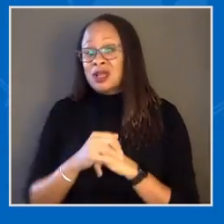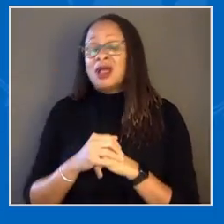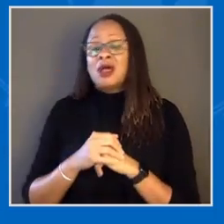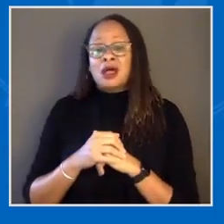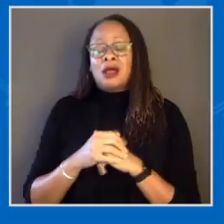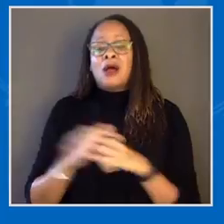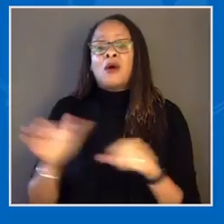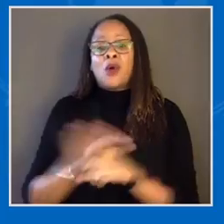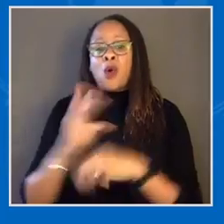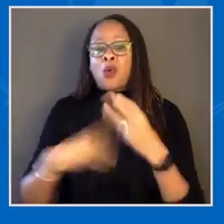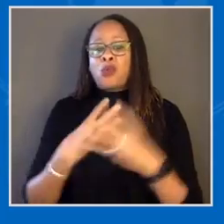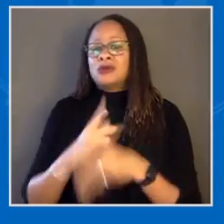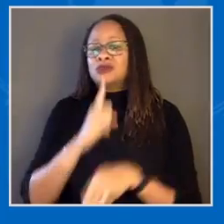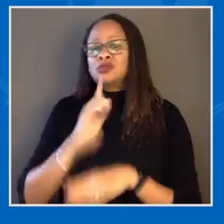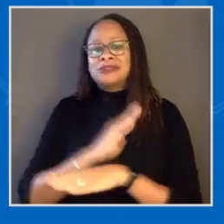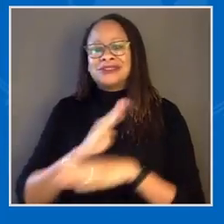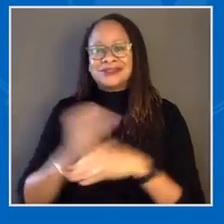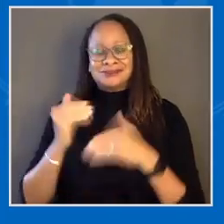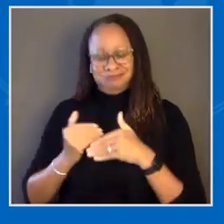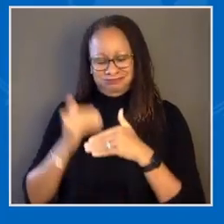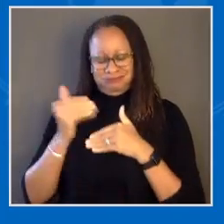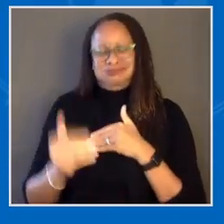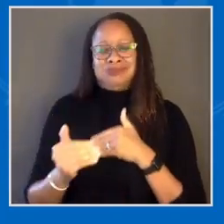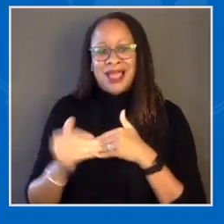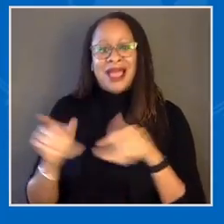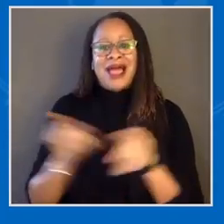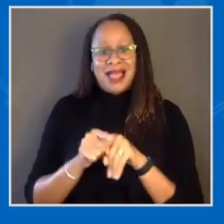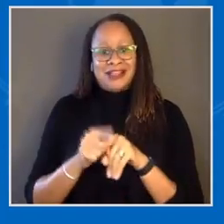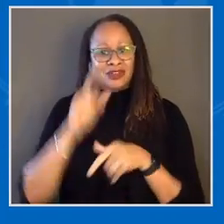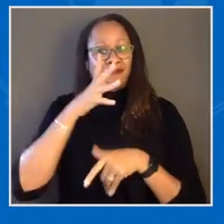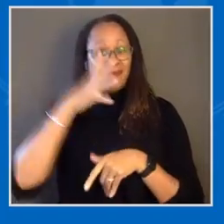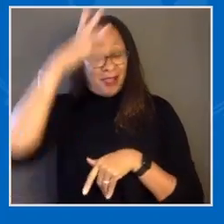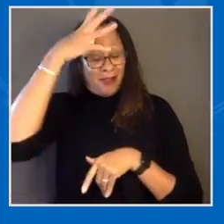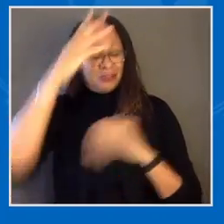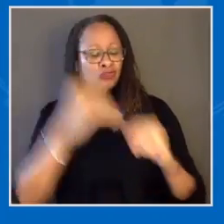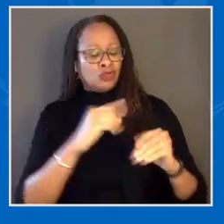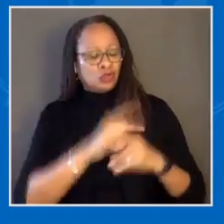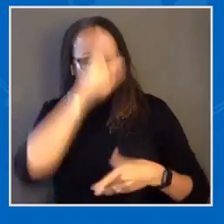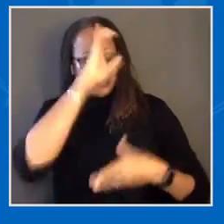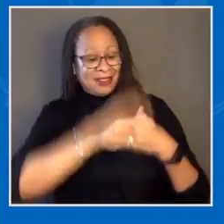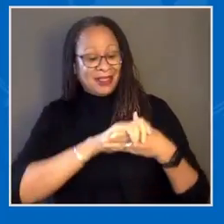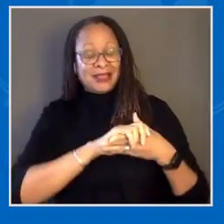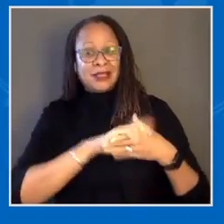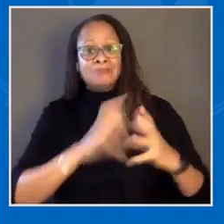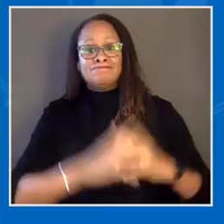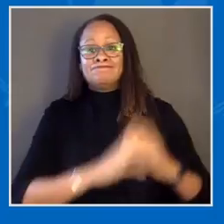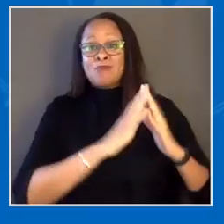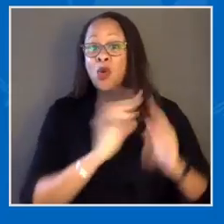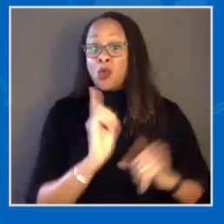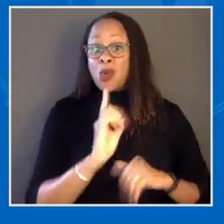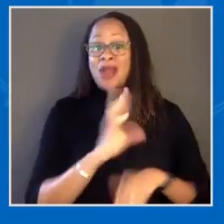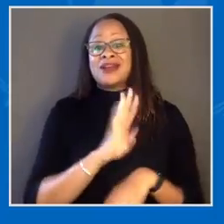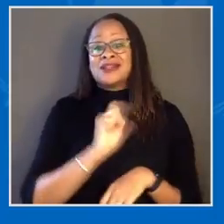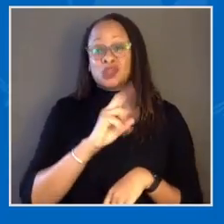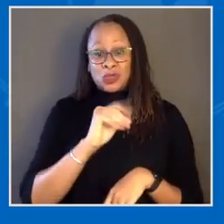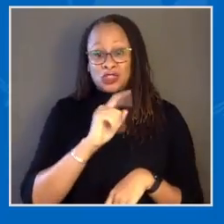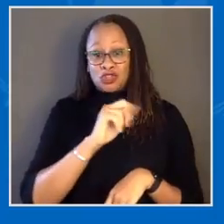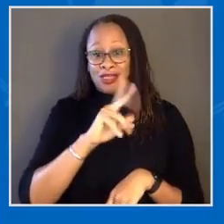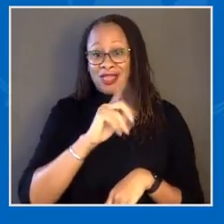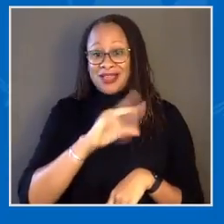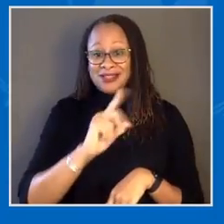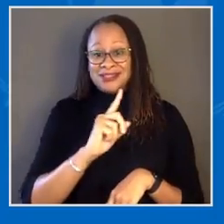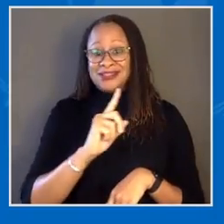world literally ahead of her, as her dad and mom taught her to believe. Post in Switzerland, Pakistan, Kenya, the